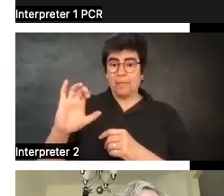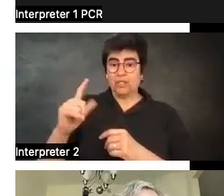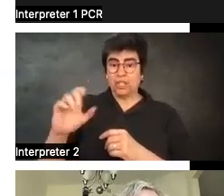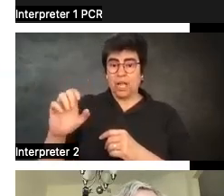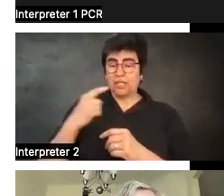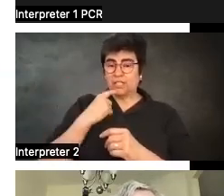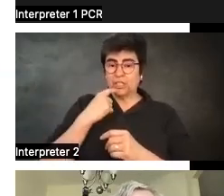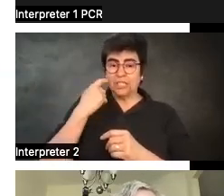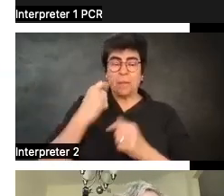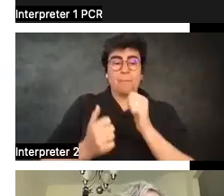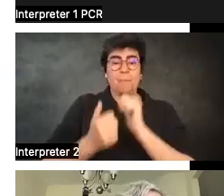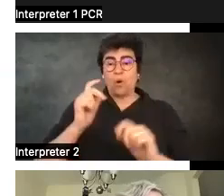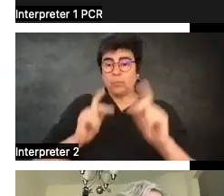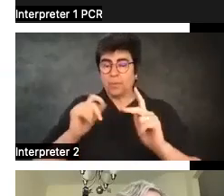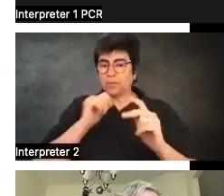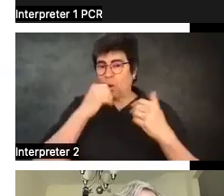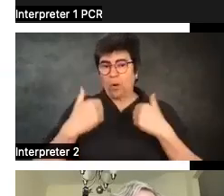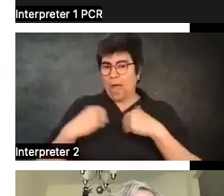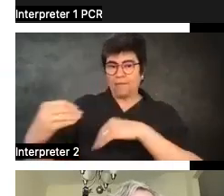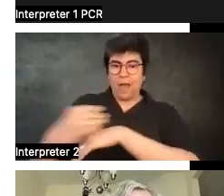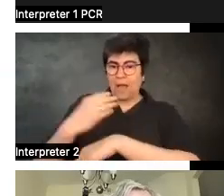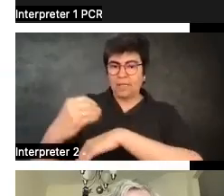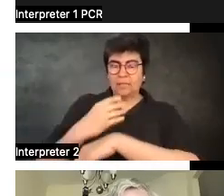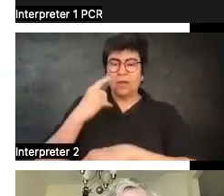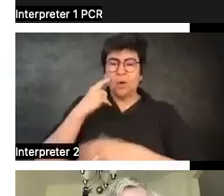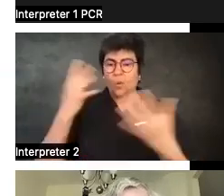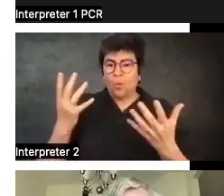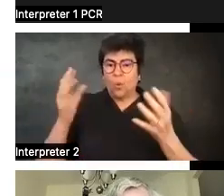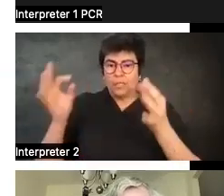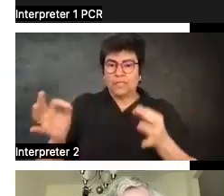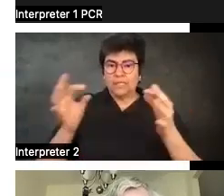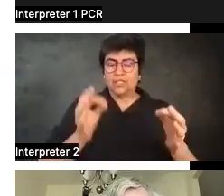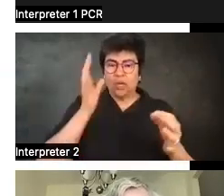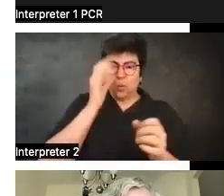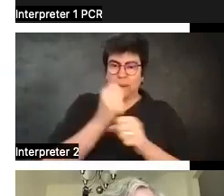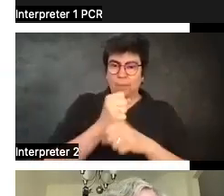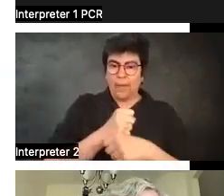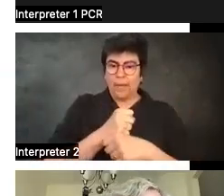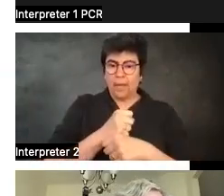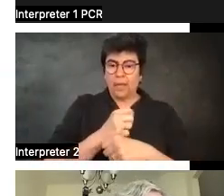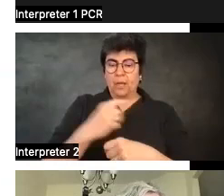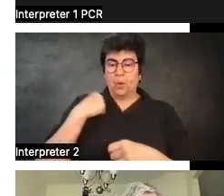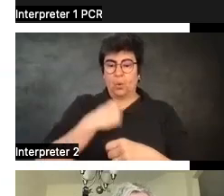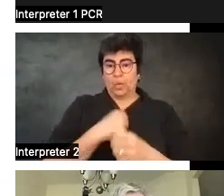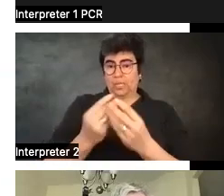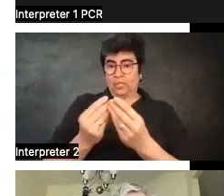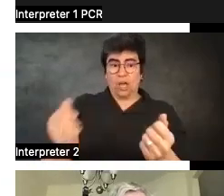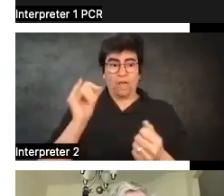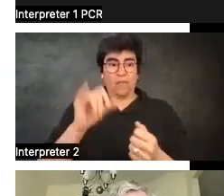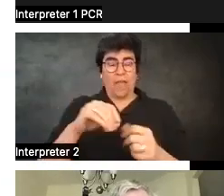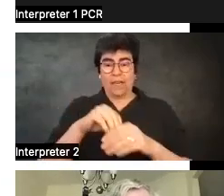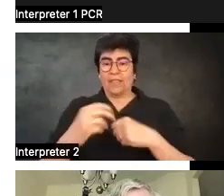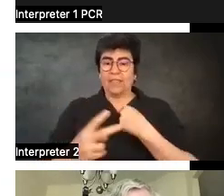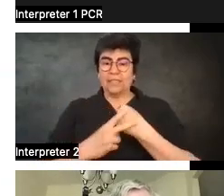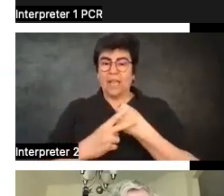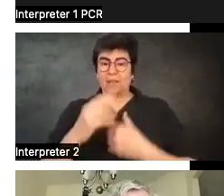most people don't have guidance as to what decision they're going to make. And we solved this in the saving part